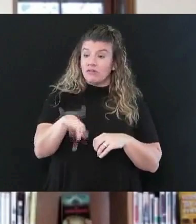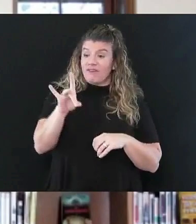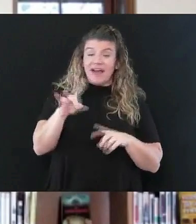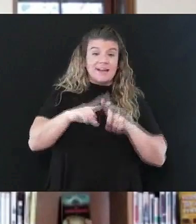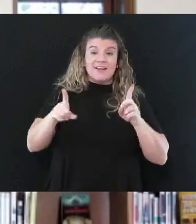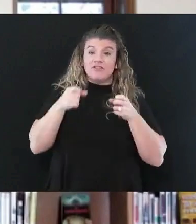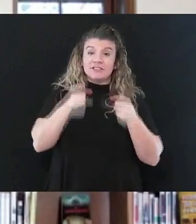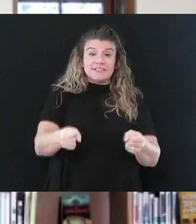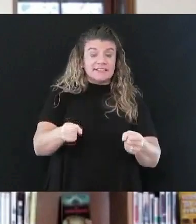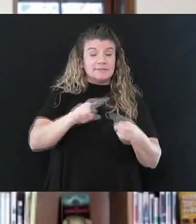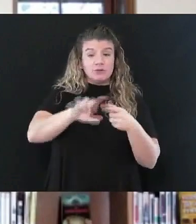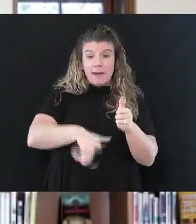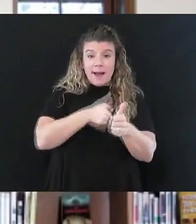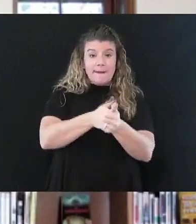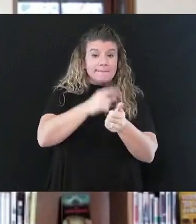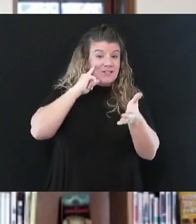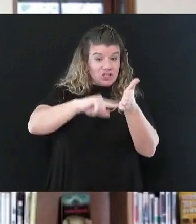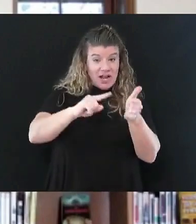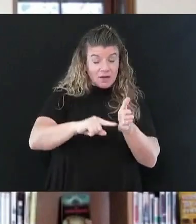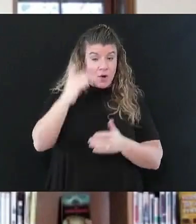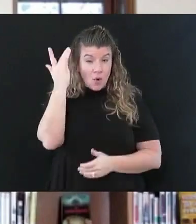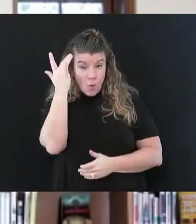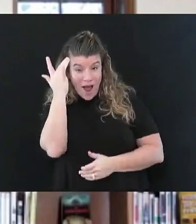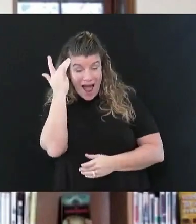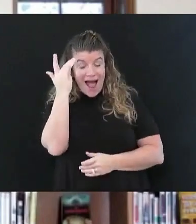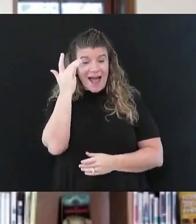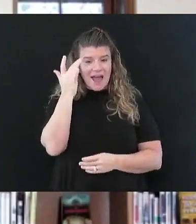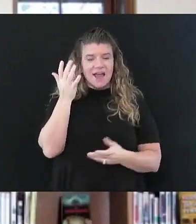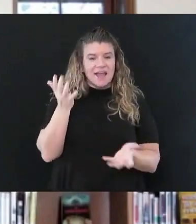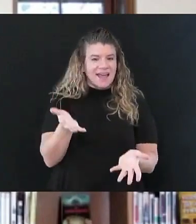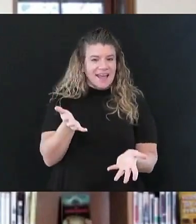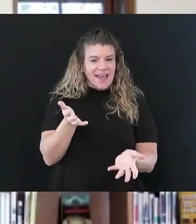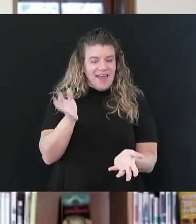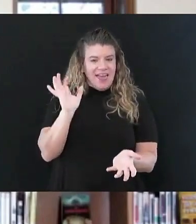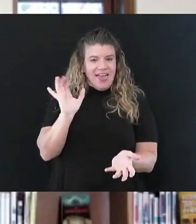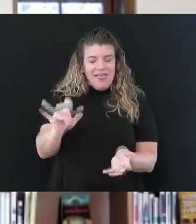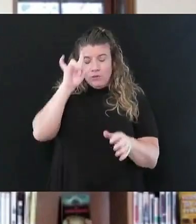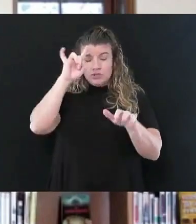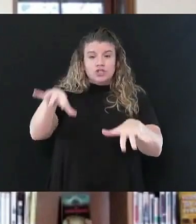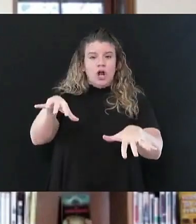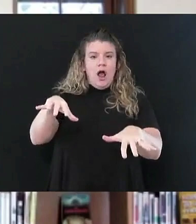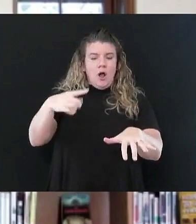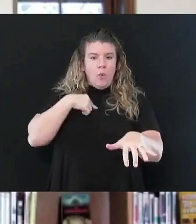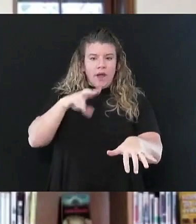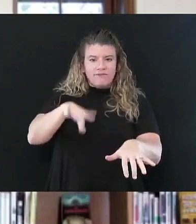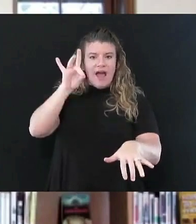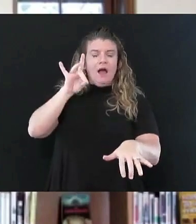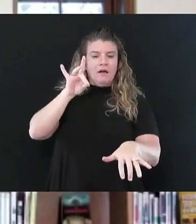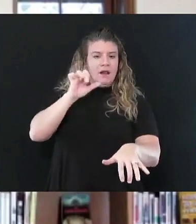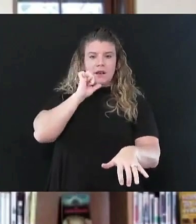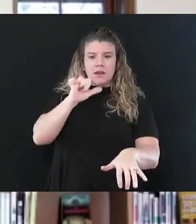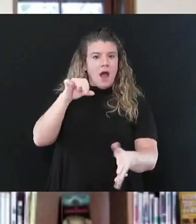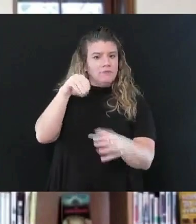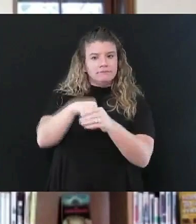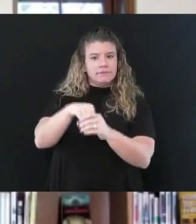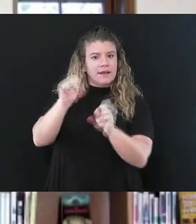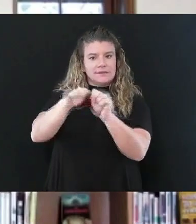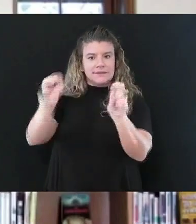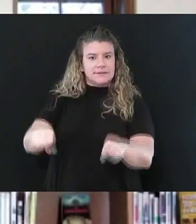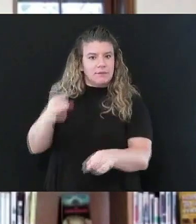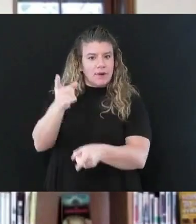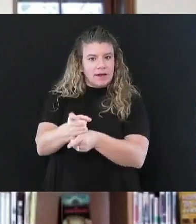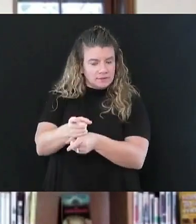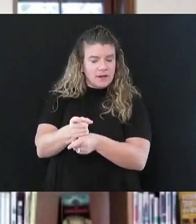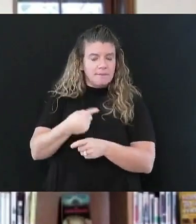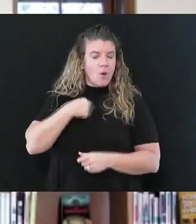place to back check it, because as you can imagine, it was a shock to us as well that those were not in our system.